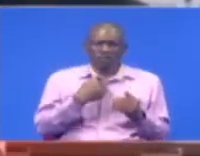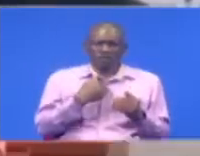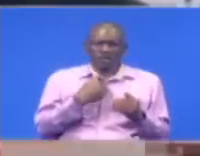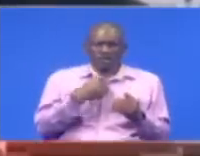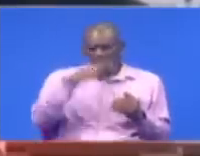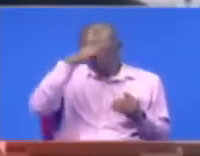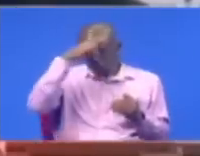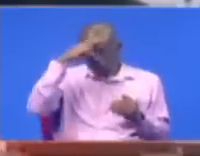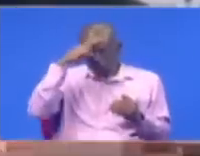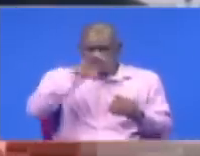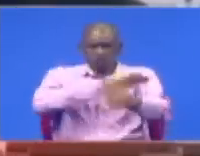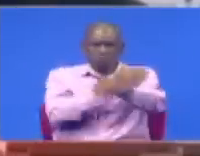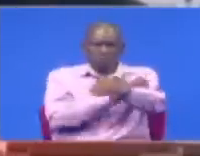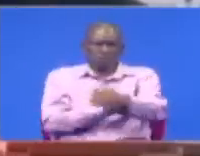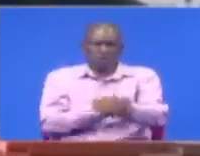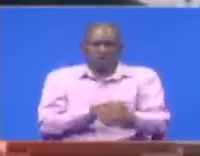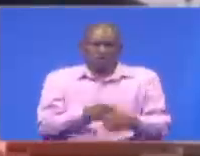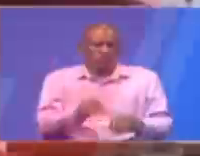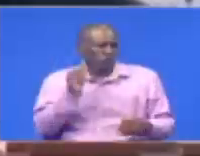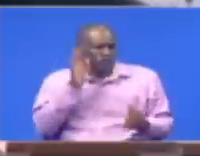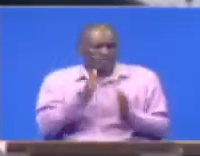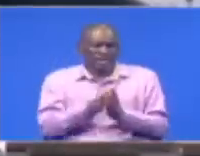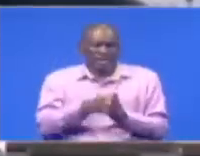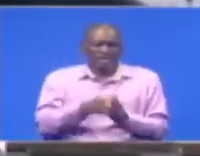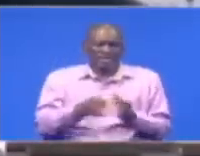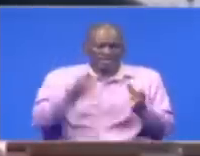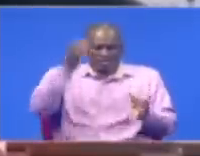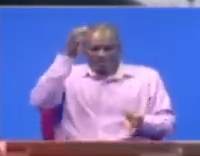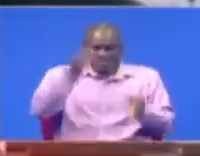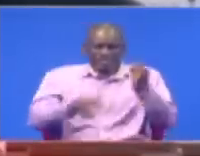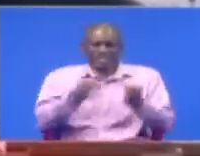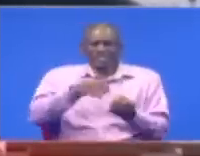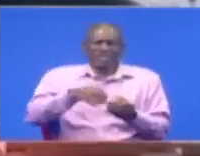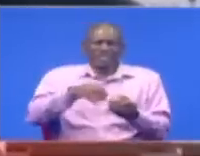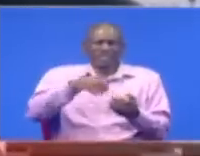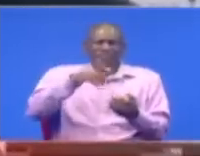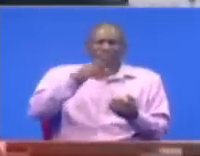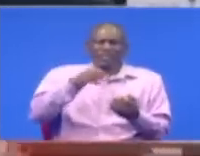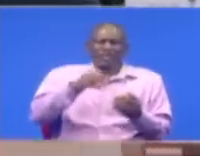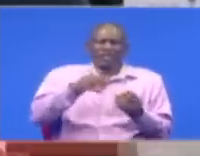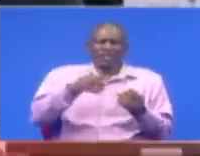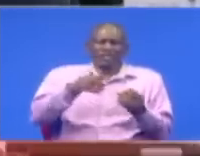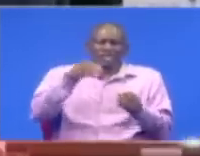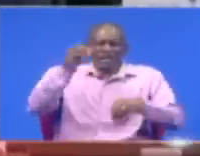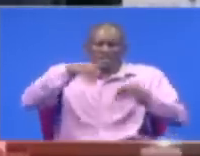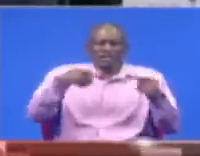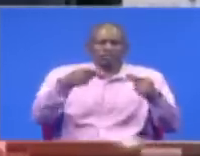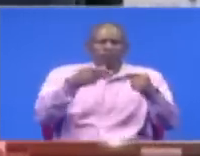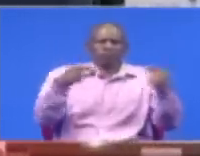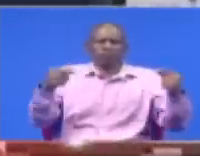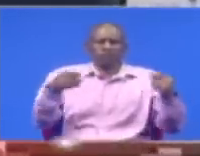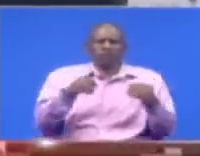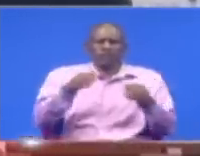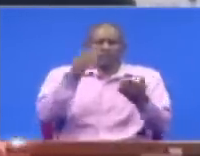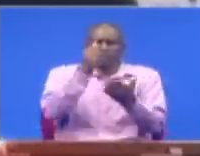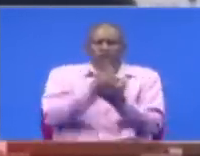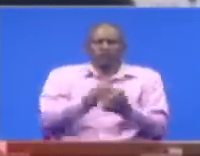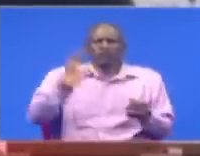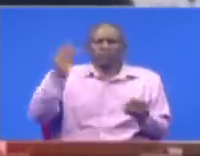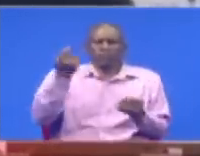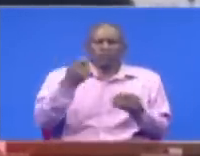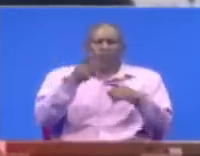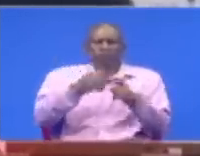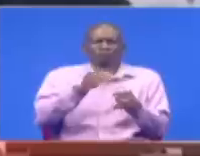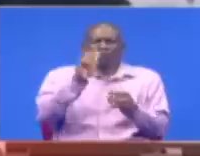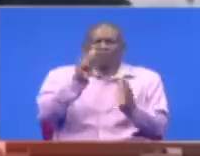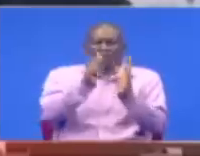original jurisdiction to hear and determine disputes relating to the elections of the office of the President, arising out of